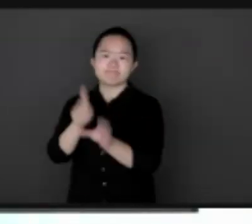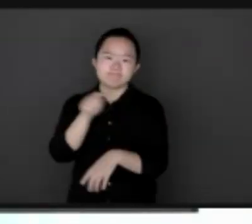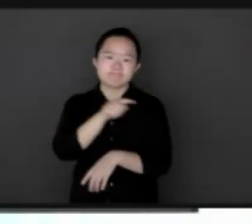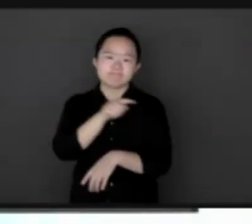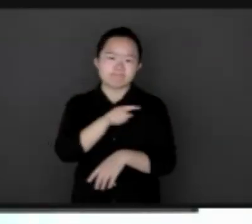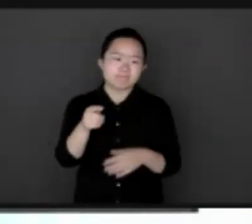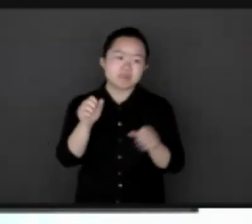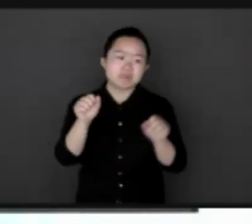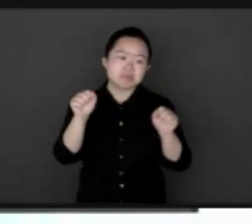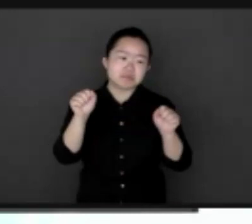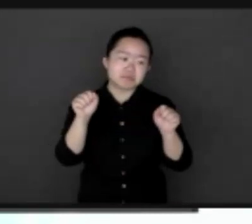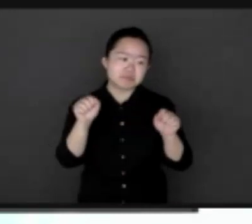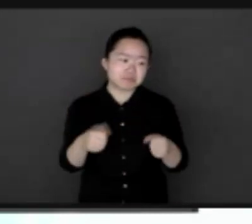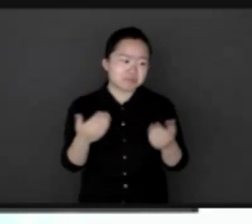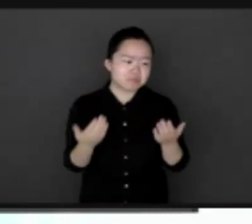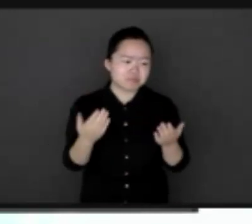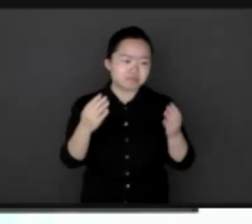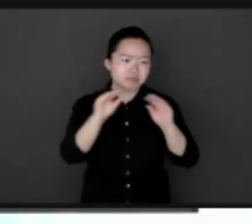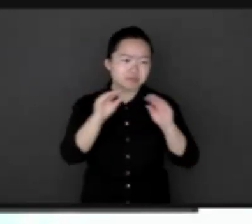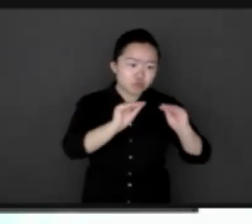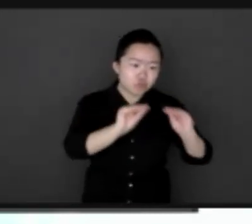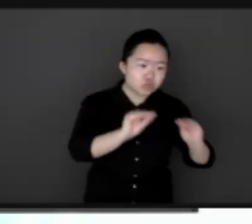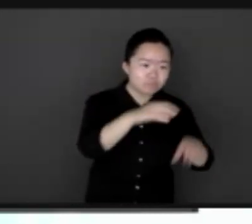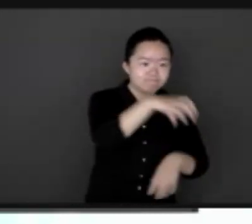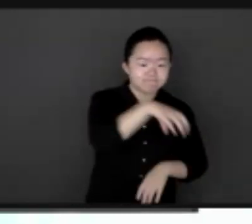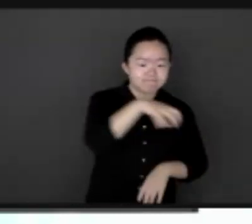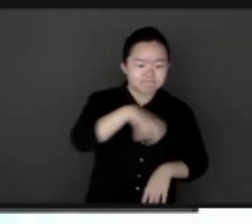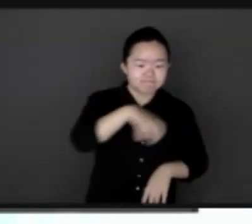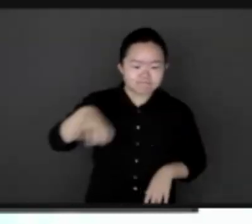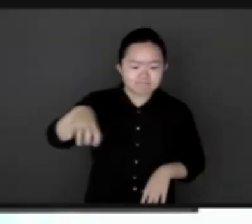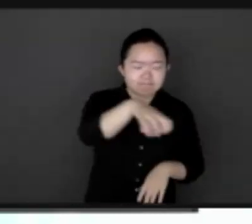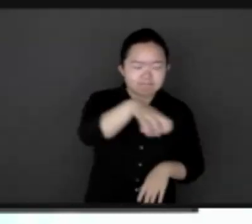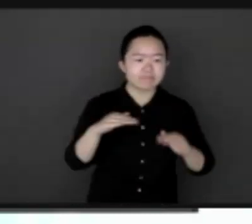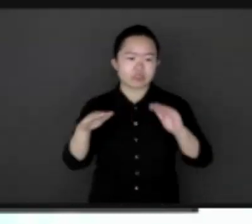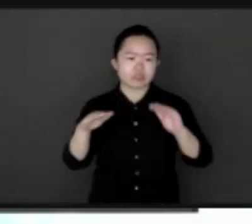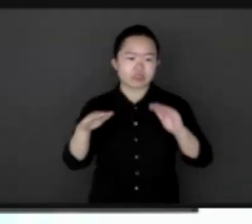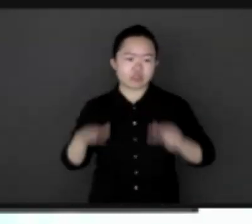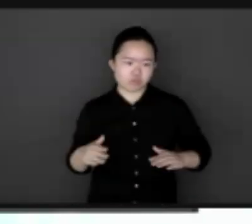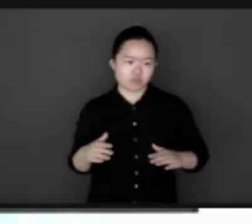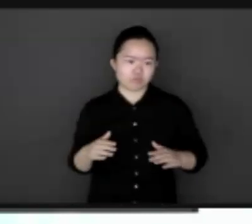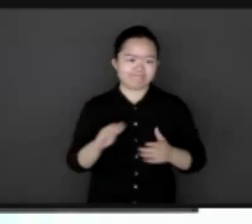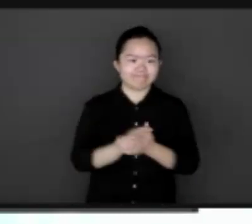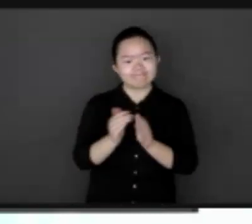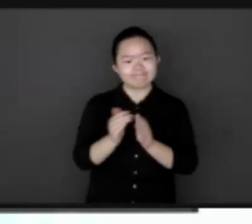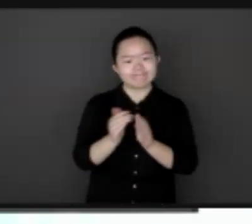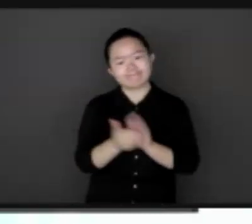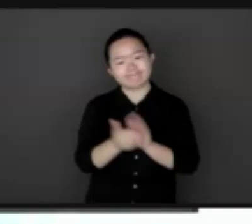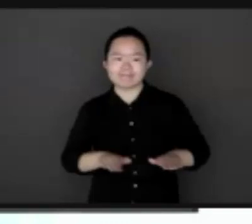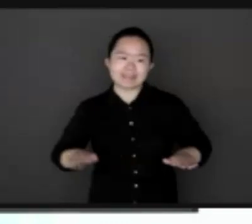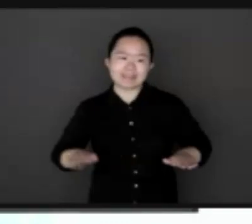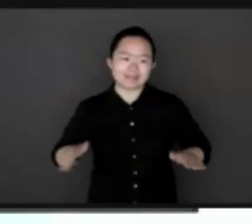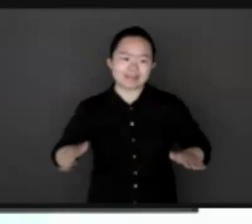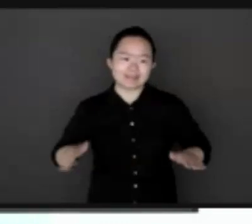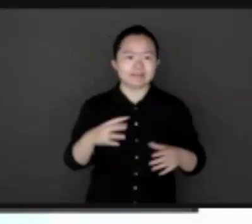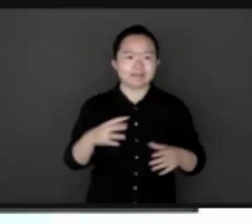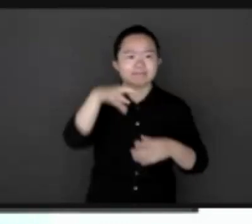often discussed. How can schools be taken out of the legislation? But it's not the whole digital footprint of the school,